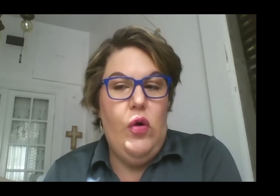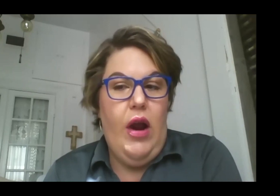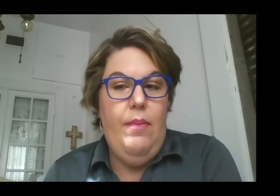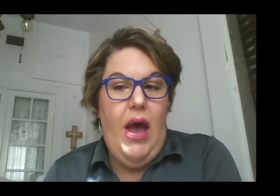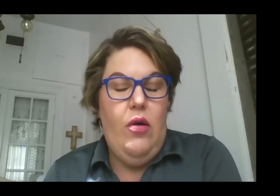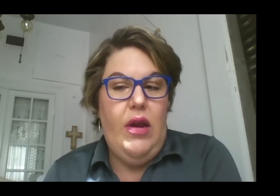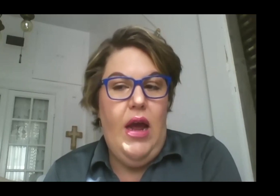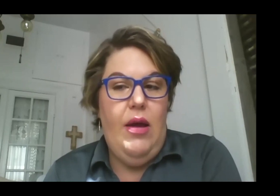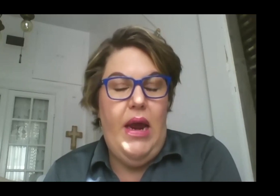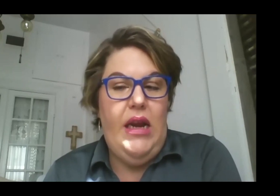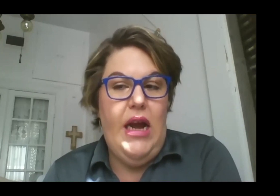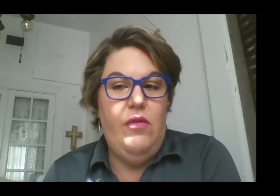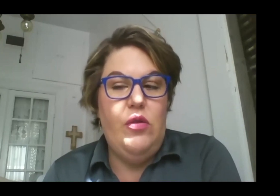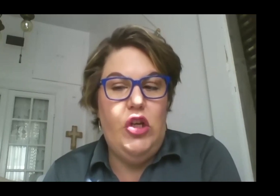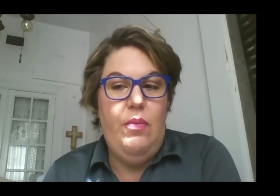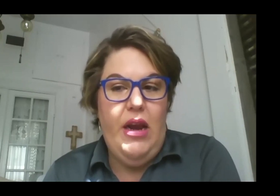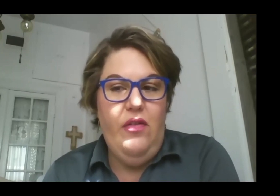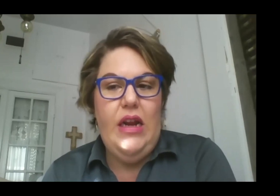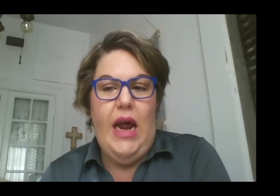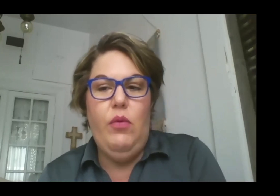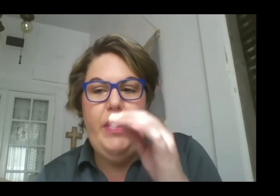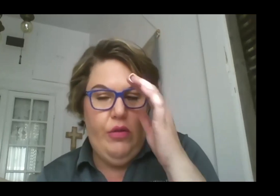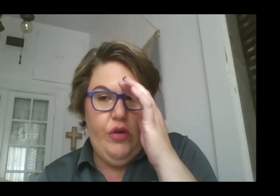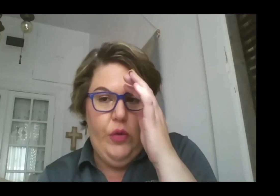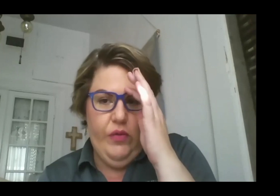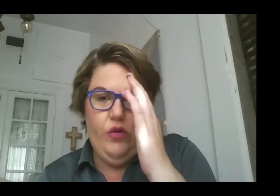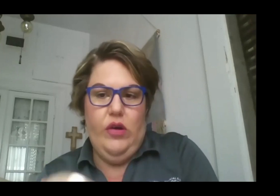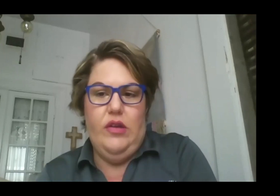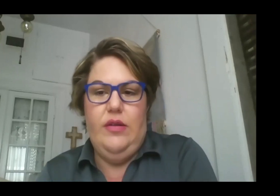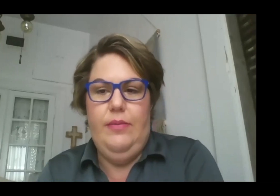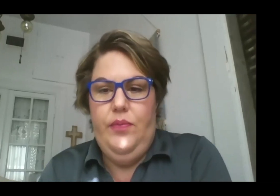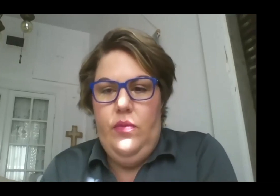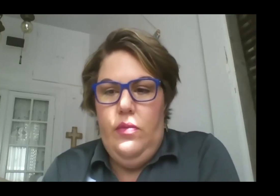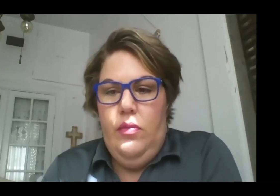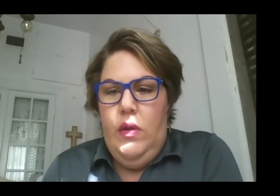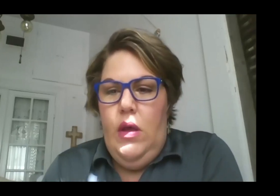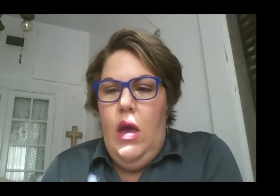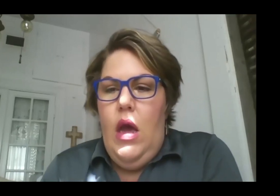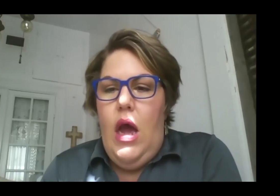learn more about any kind of tuition benefit, that would be through Human Resources.